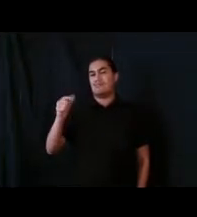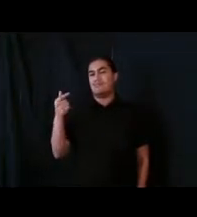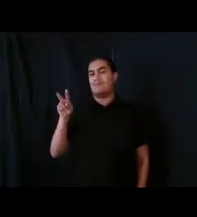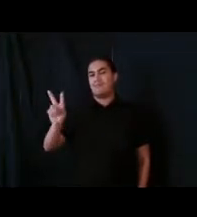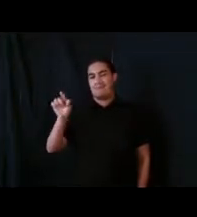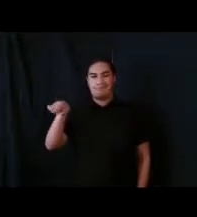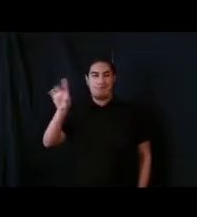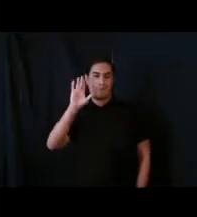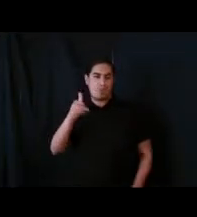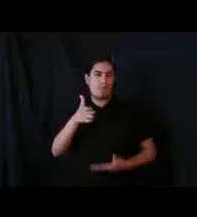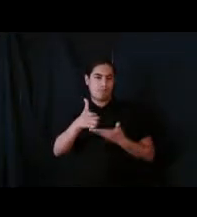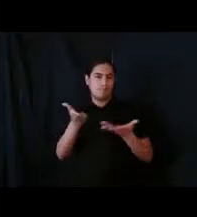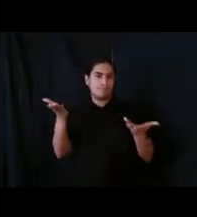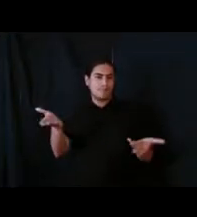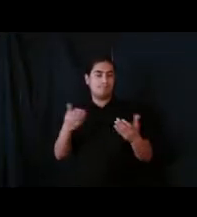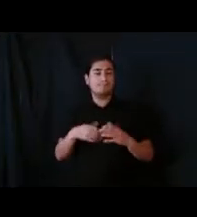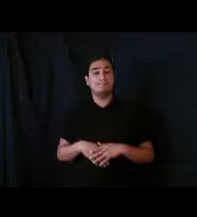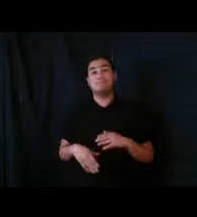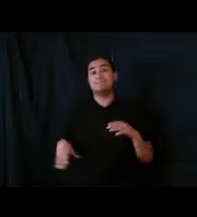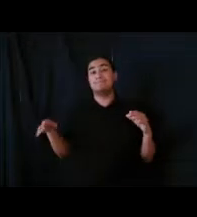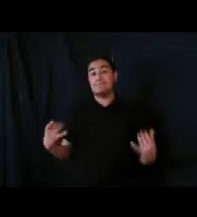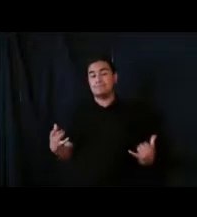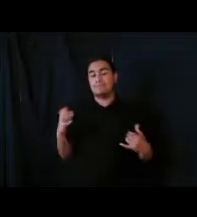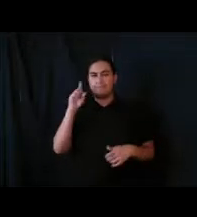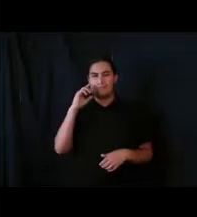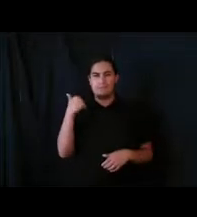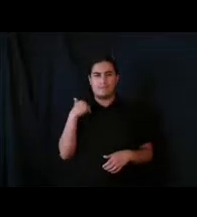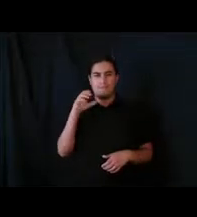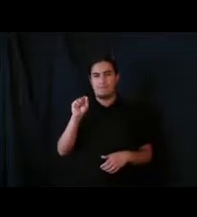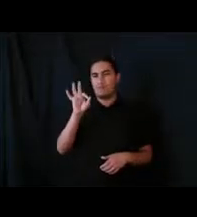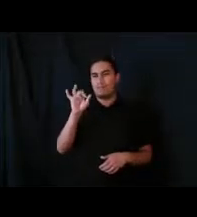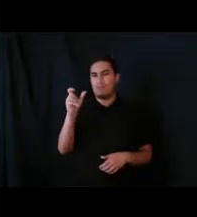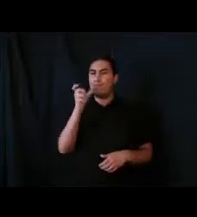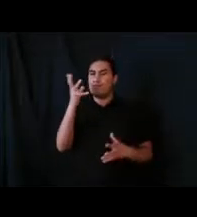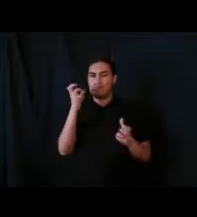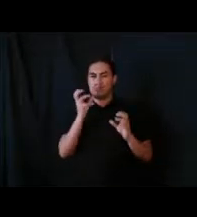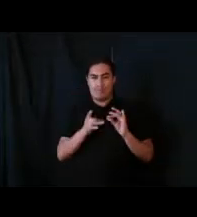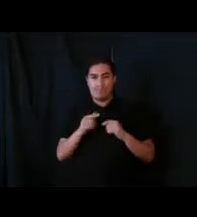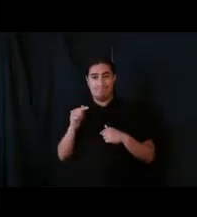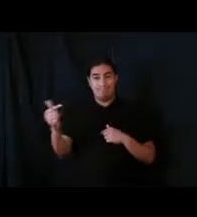and they can assist you and in the meantime i think we have sophia that would like to make a comment